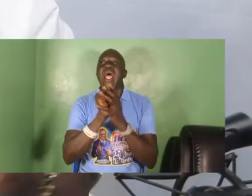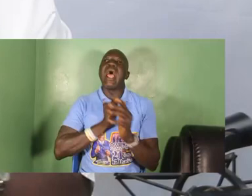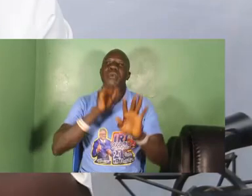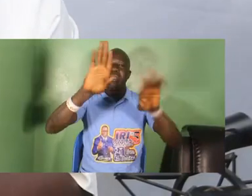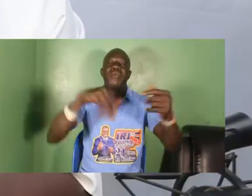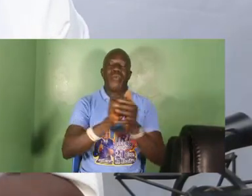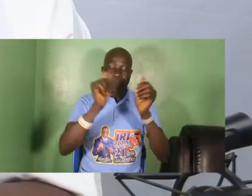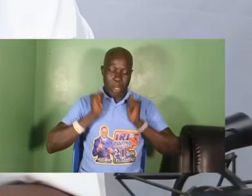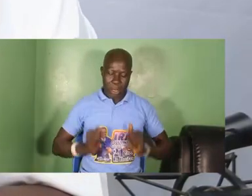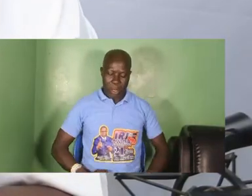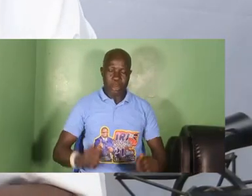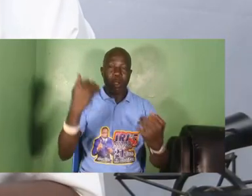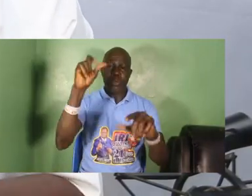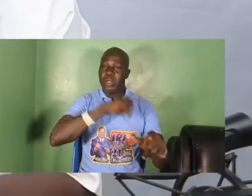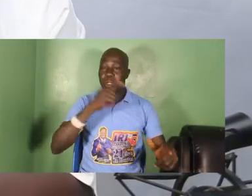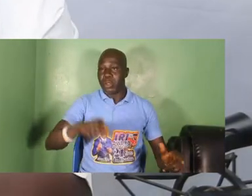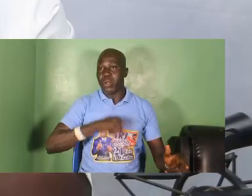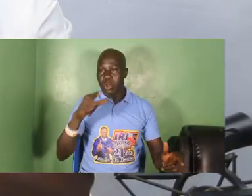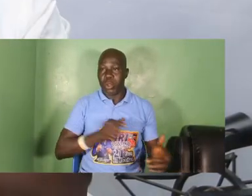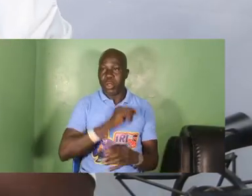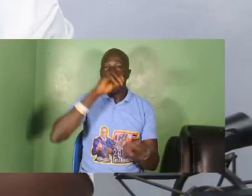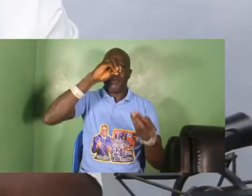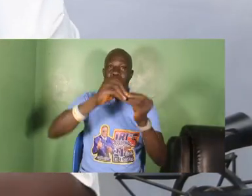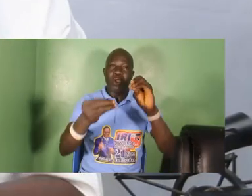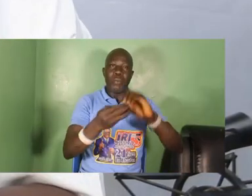said I will give you the address of Lagos.